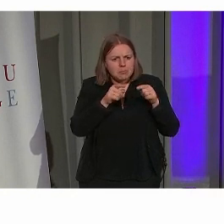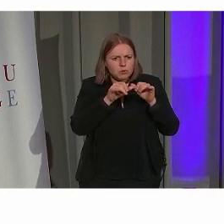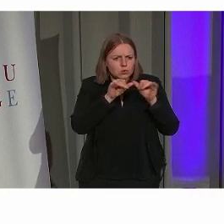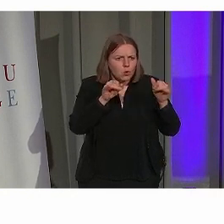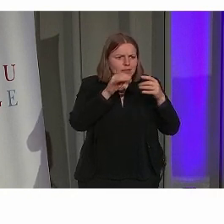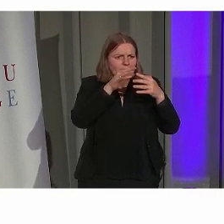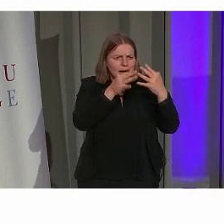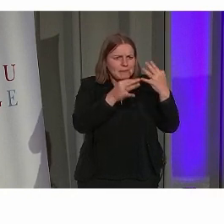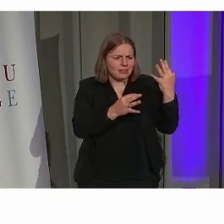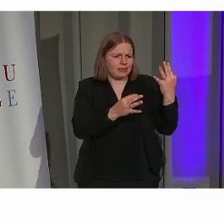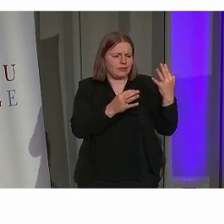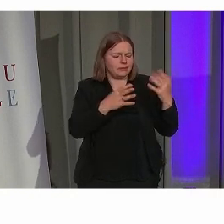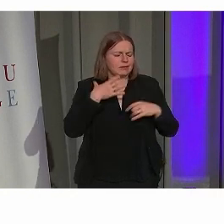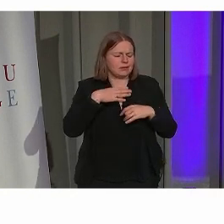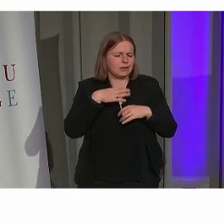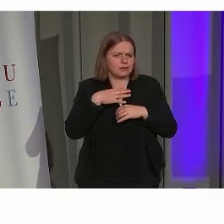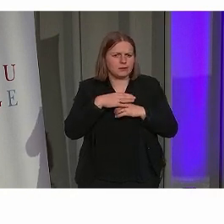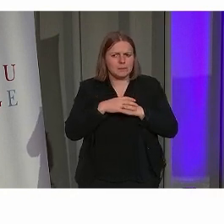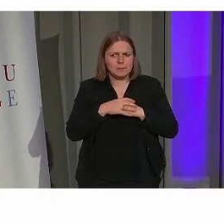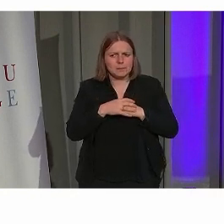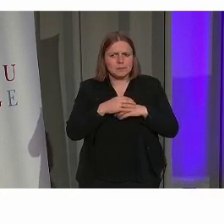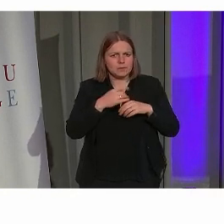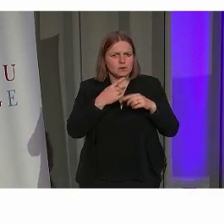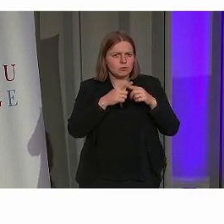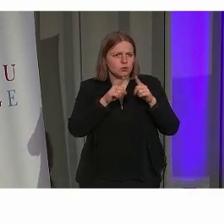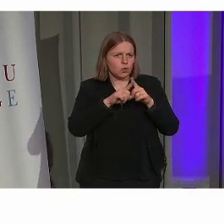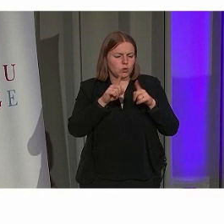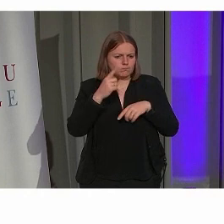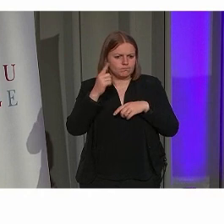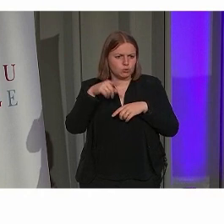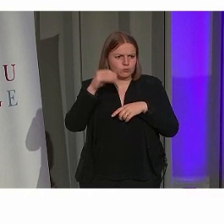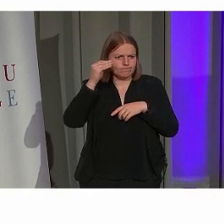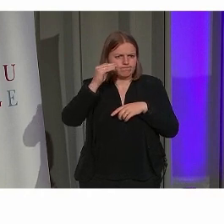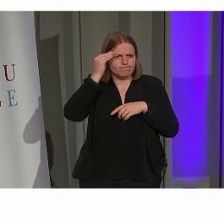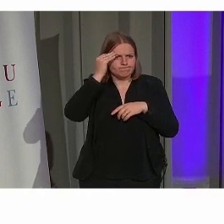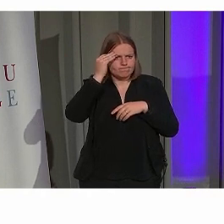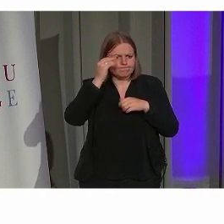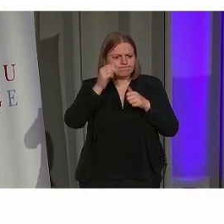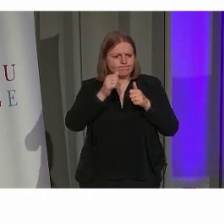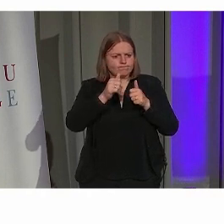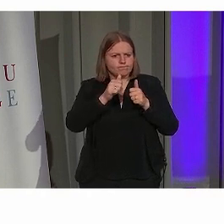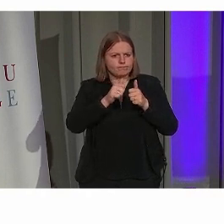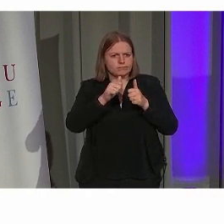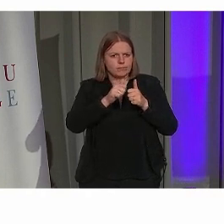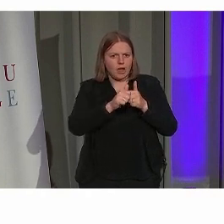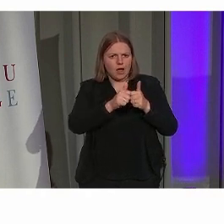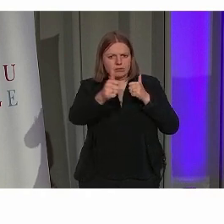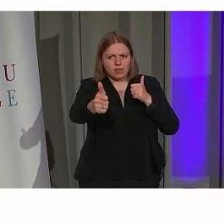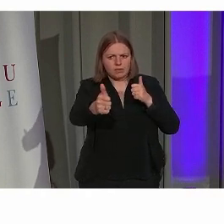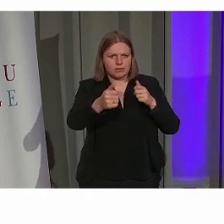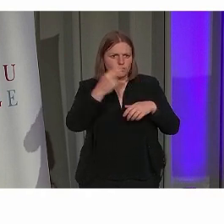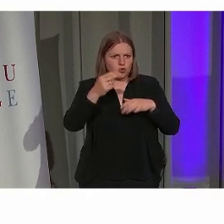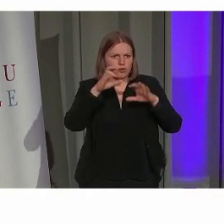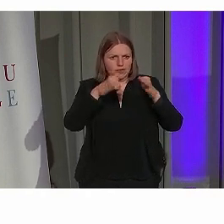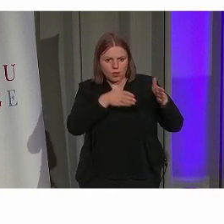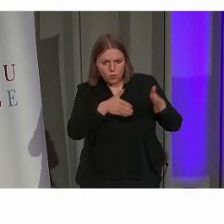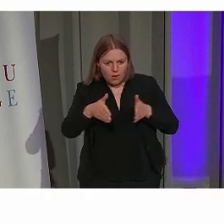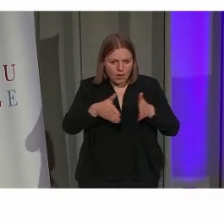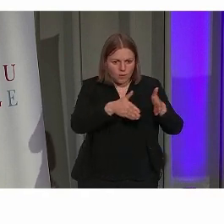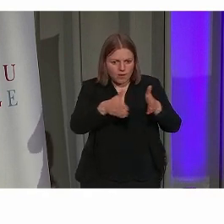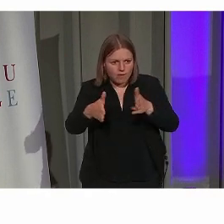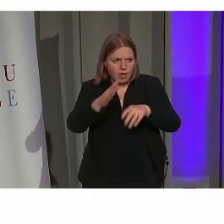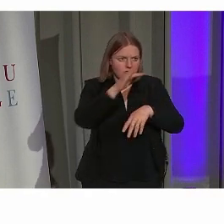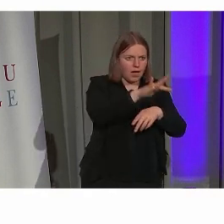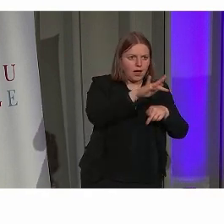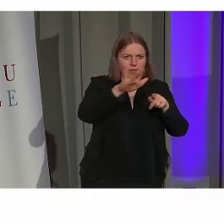Also, it's important the significant distance. We need routes, many routes sometimes, or